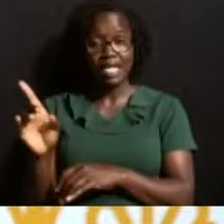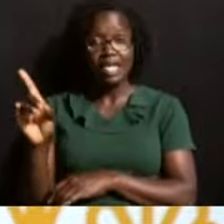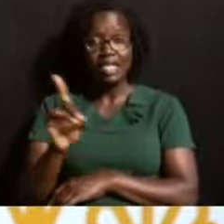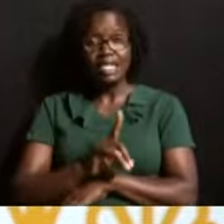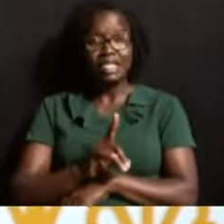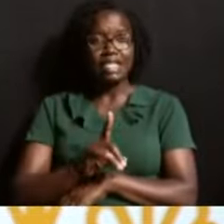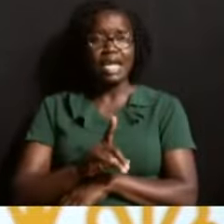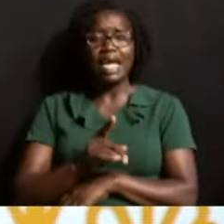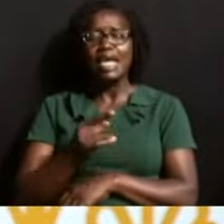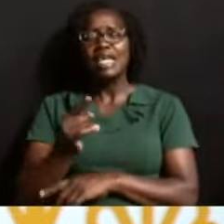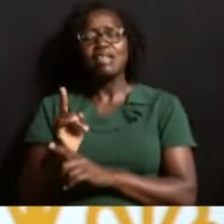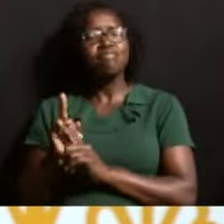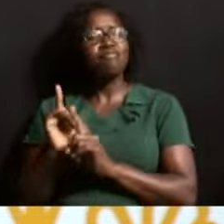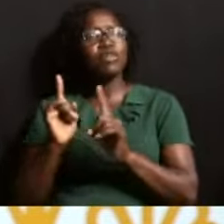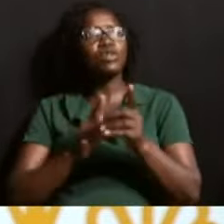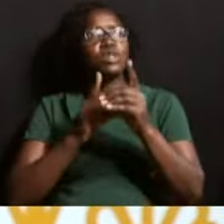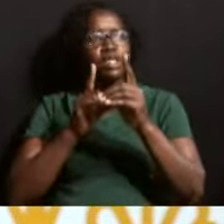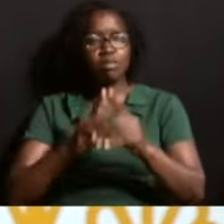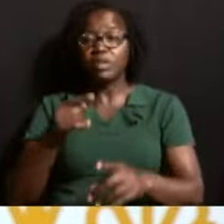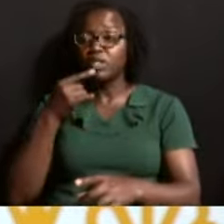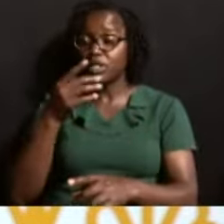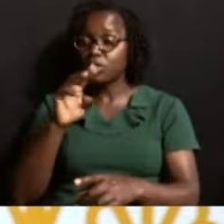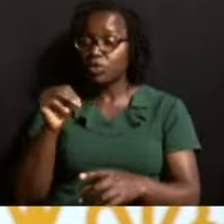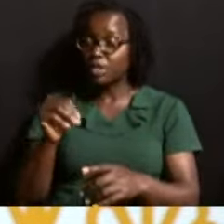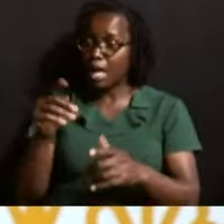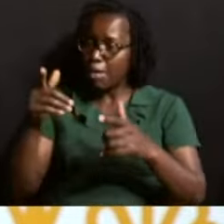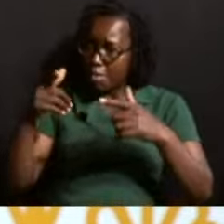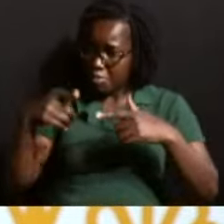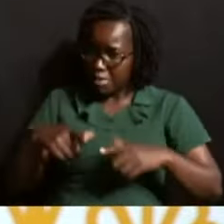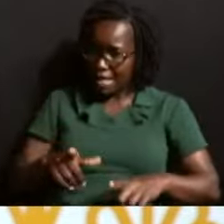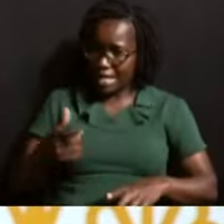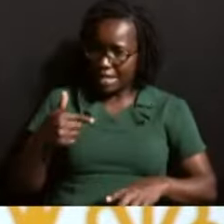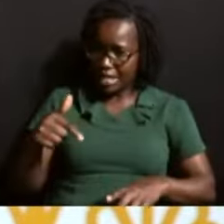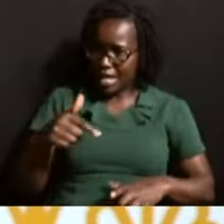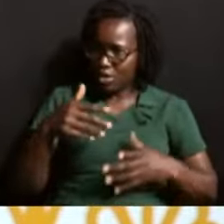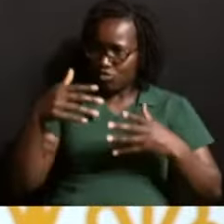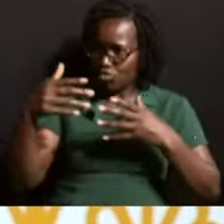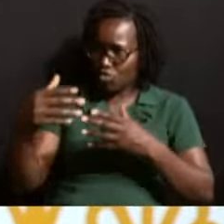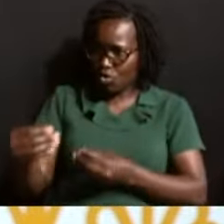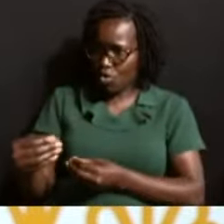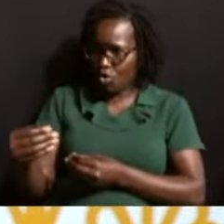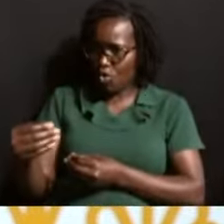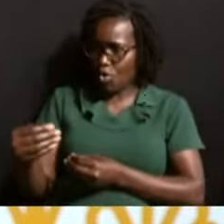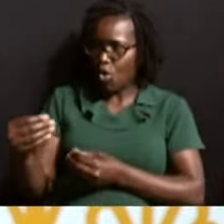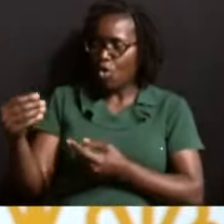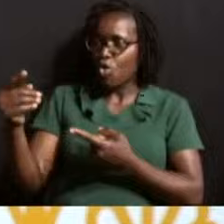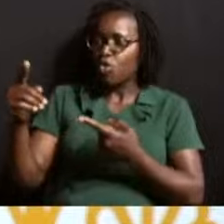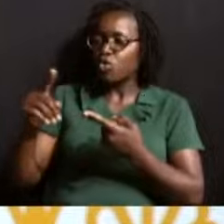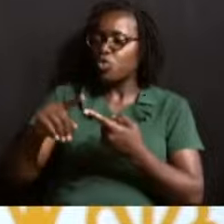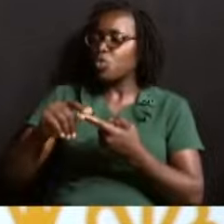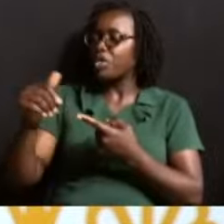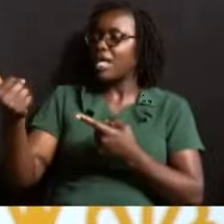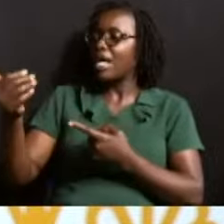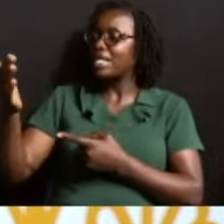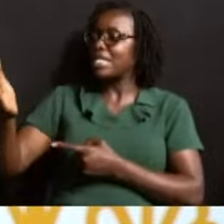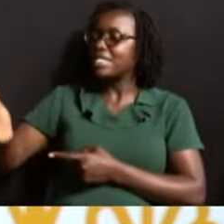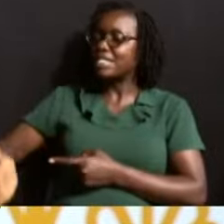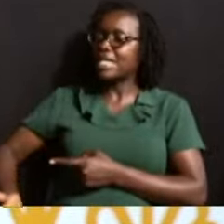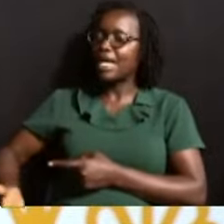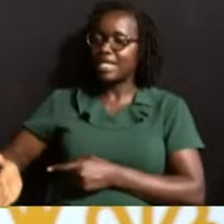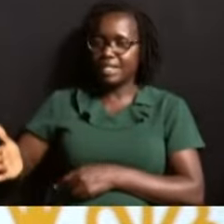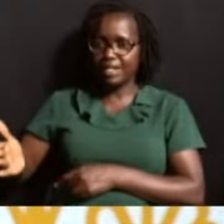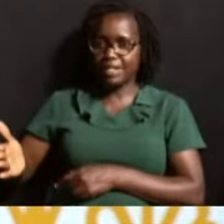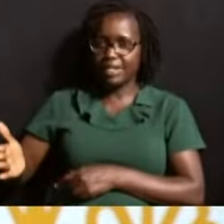he says to them, let us go to the other